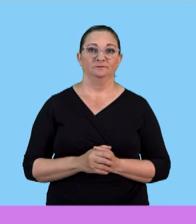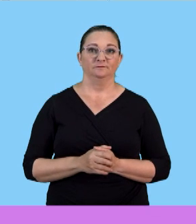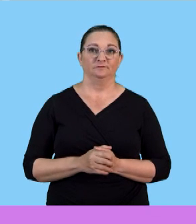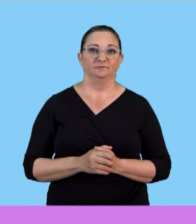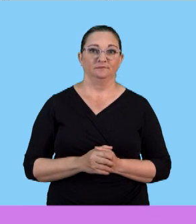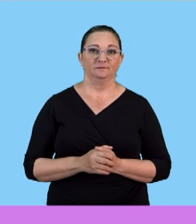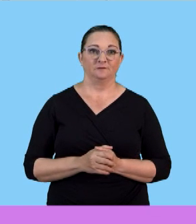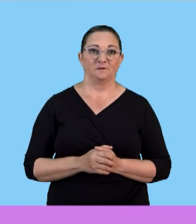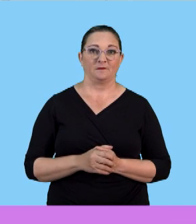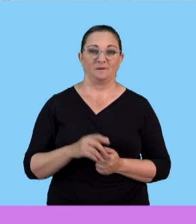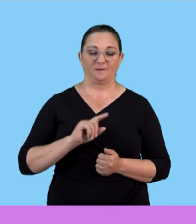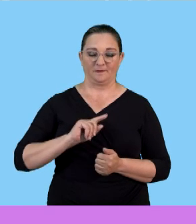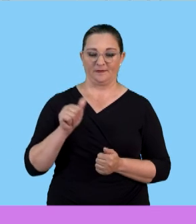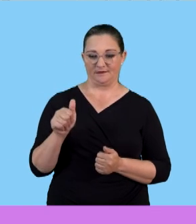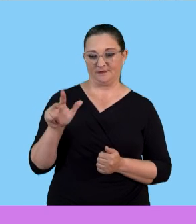680. So here it's